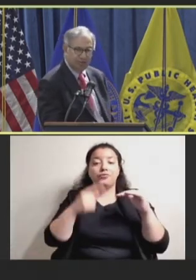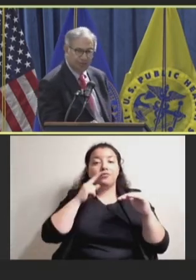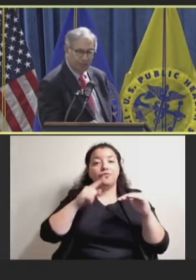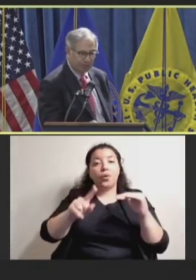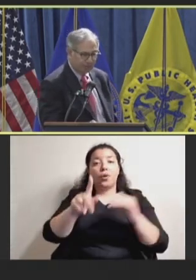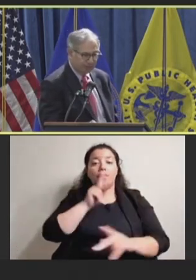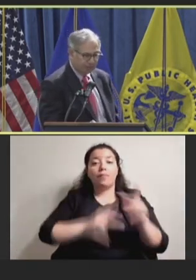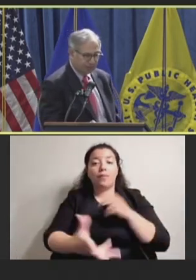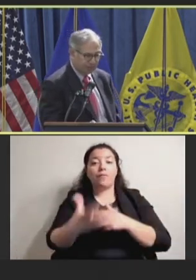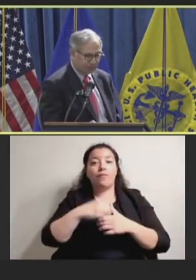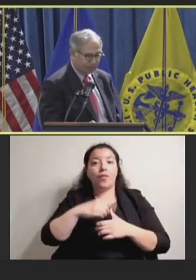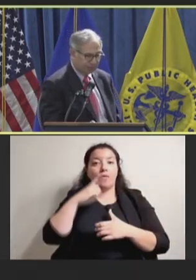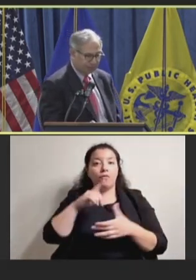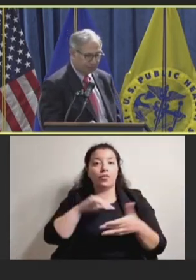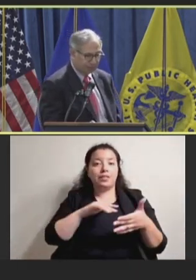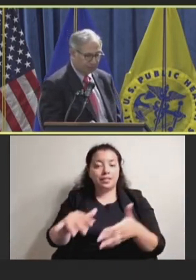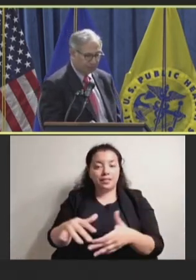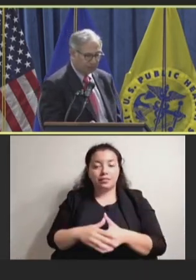caregivers.